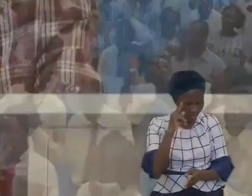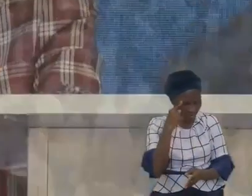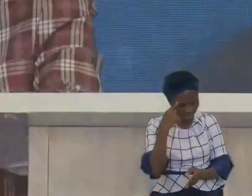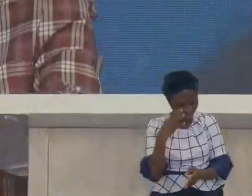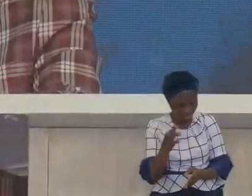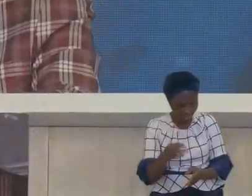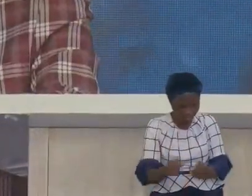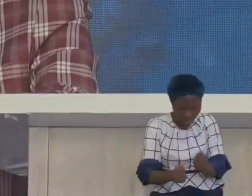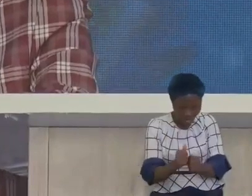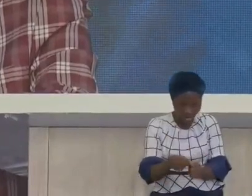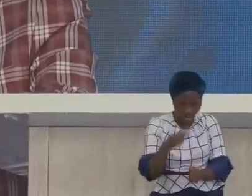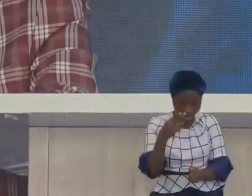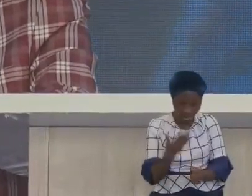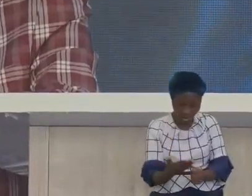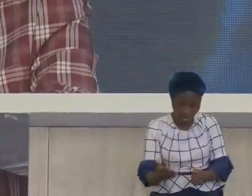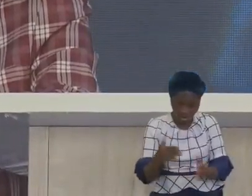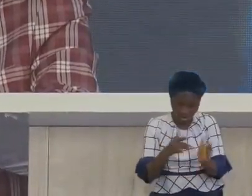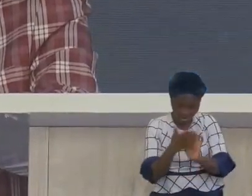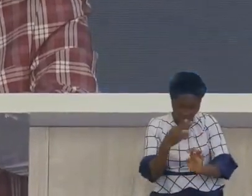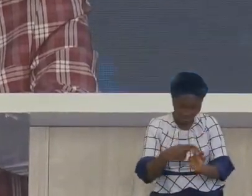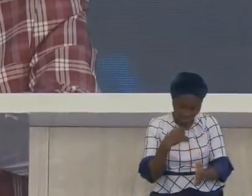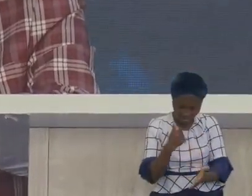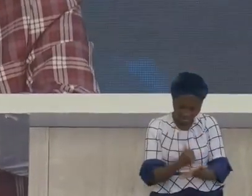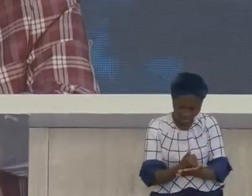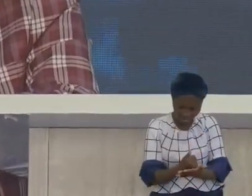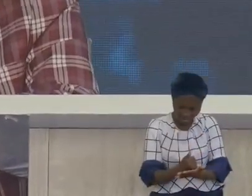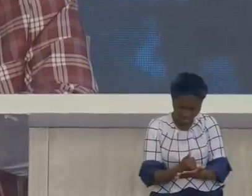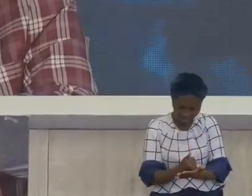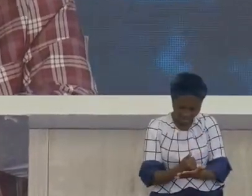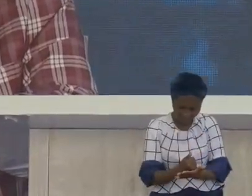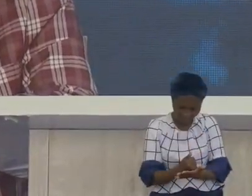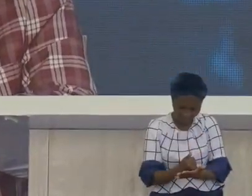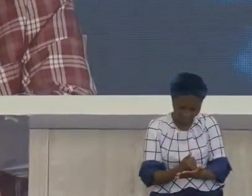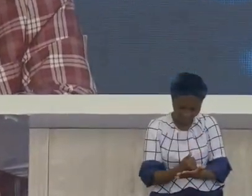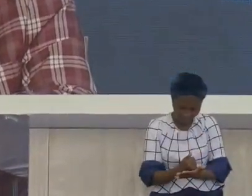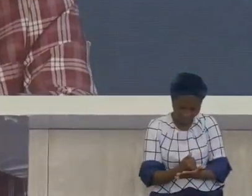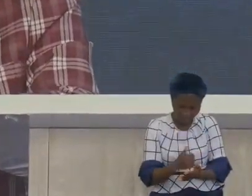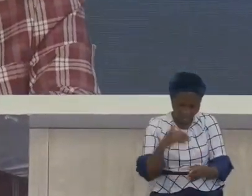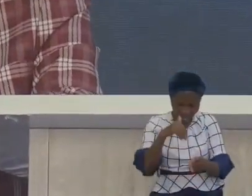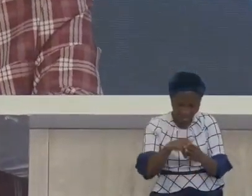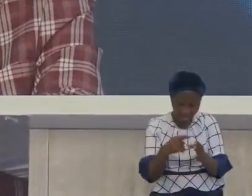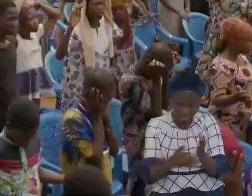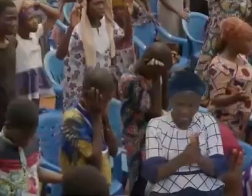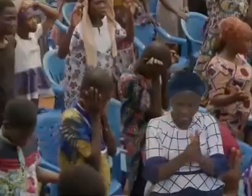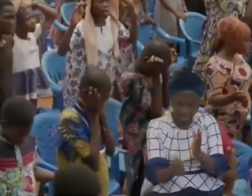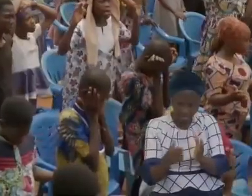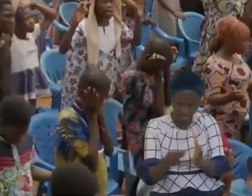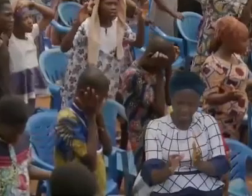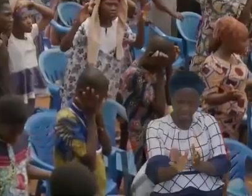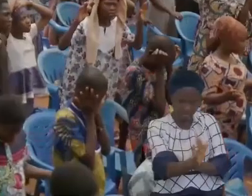In the skill of their hand, they will do greater things.